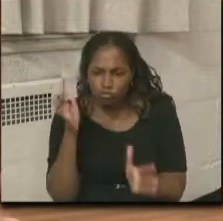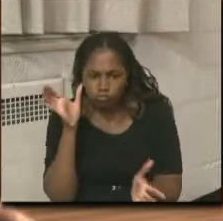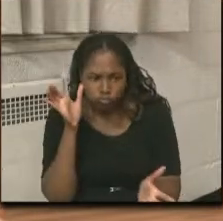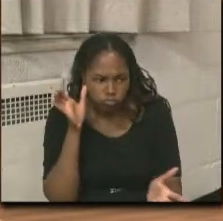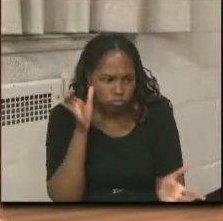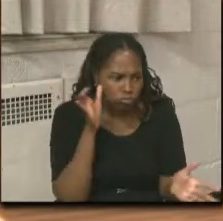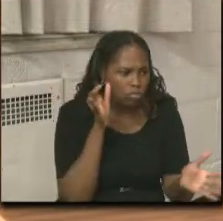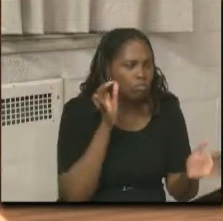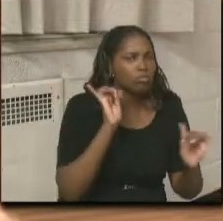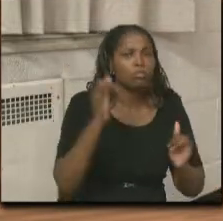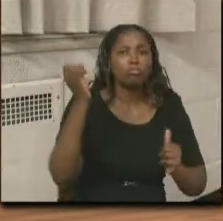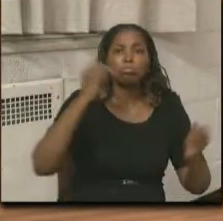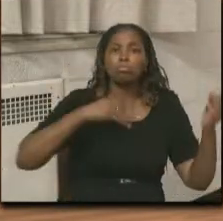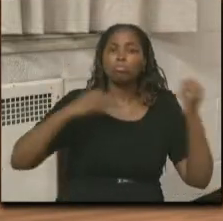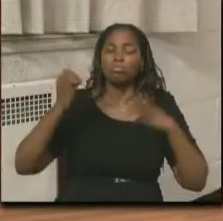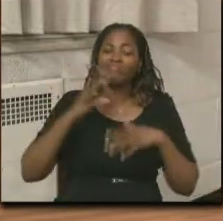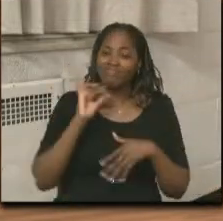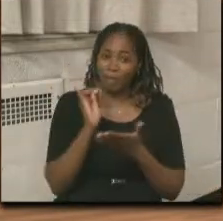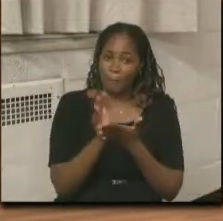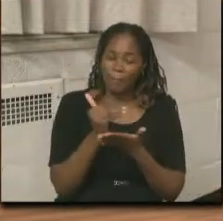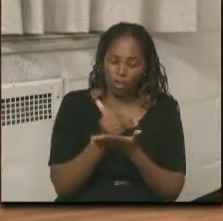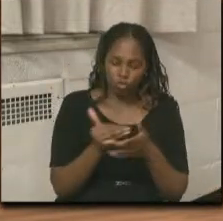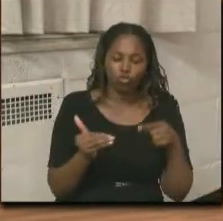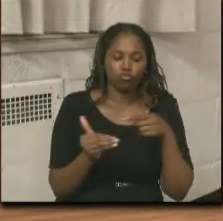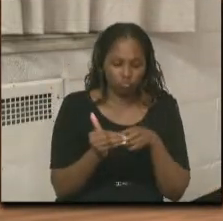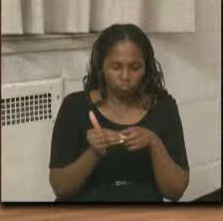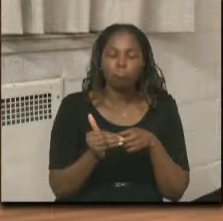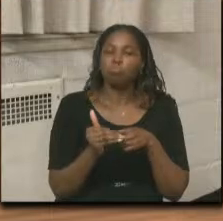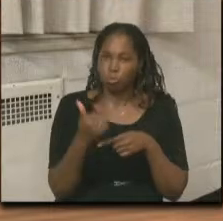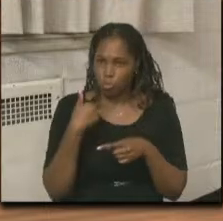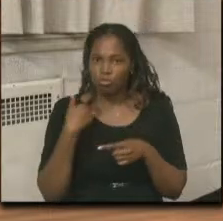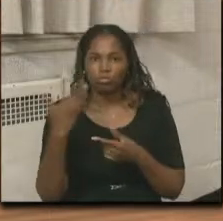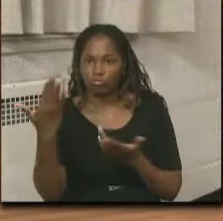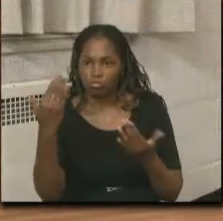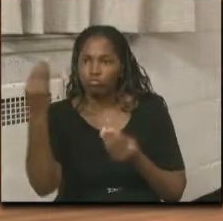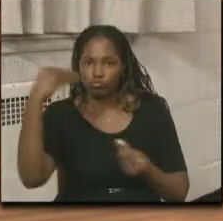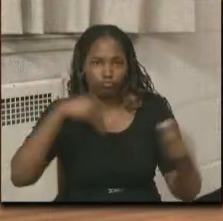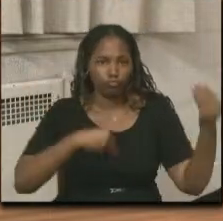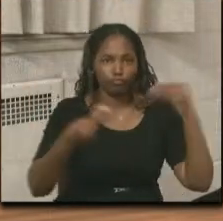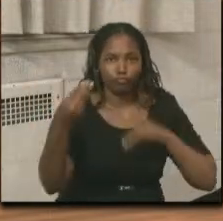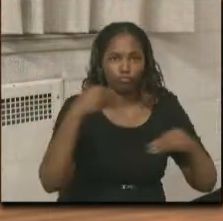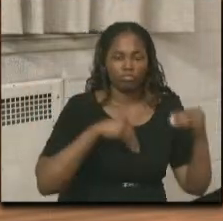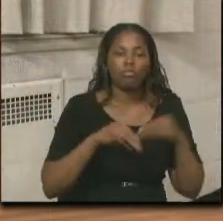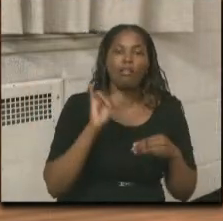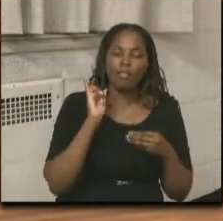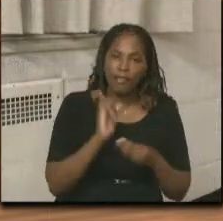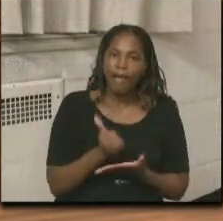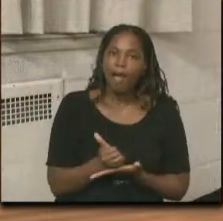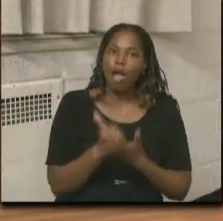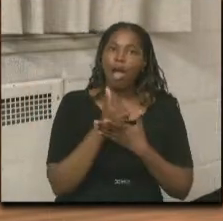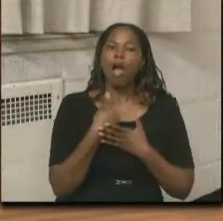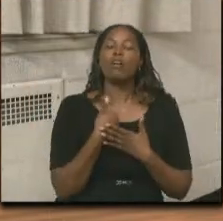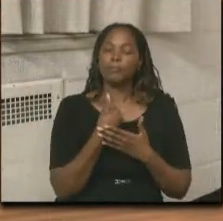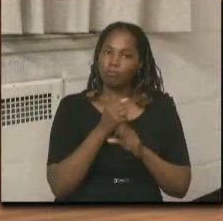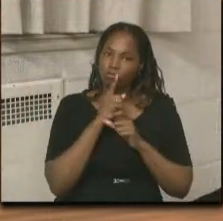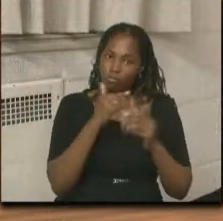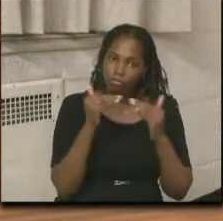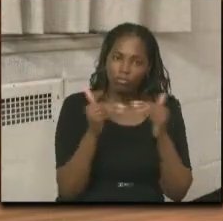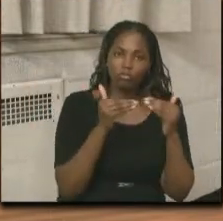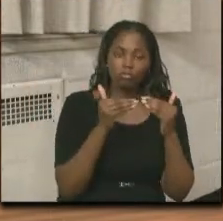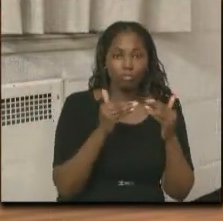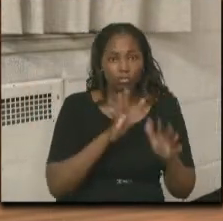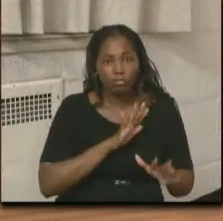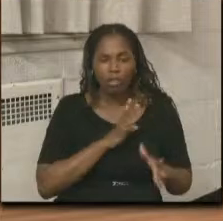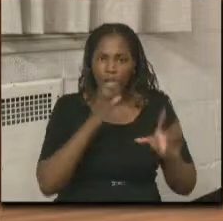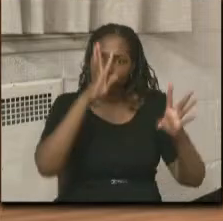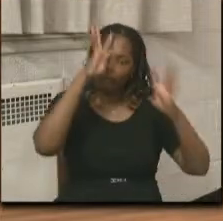various stakeholders. This budget really reflects, in my eyes, the commitment of academic excellence, equity, and innovation.